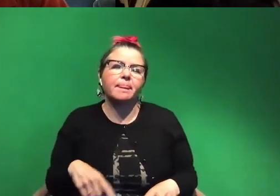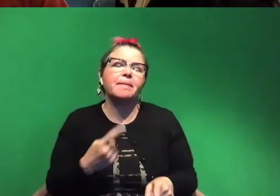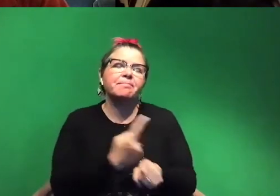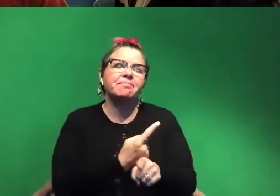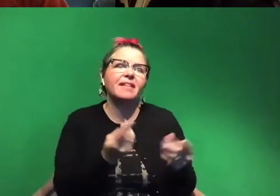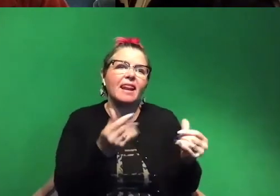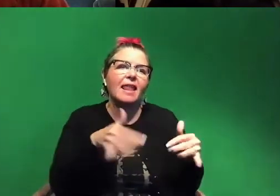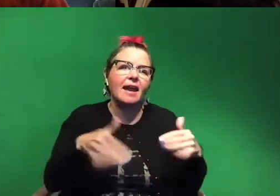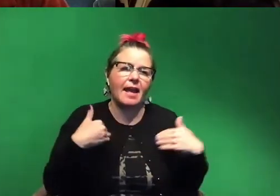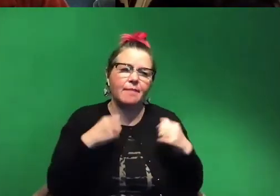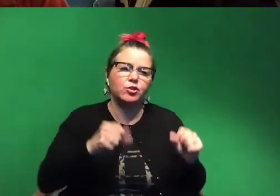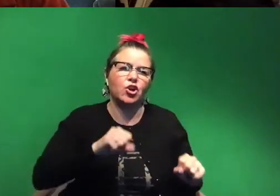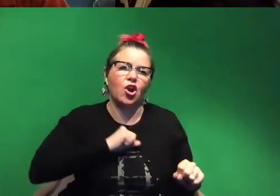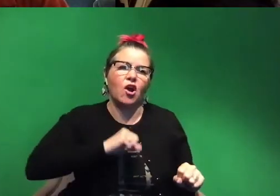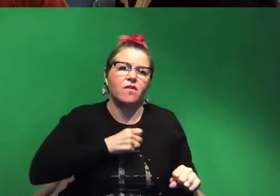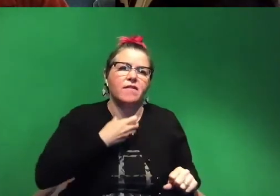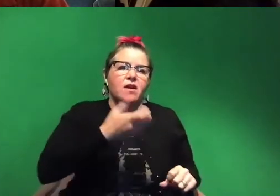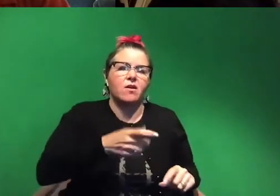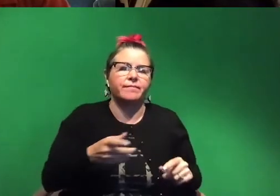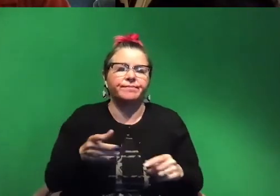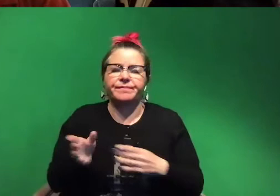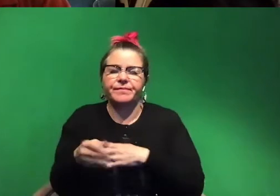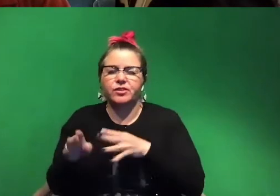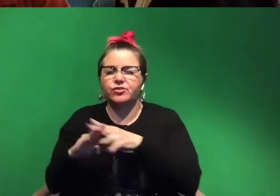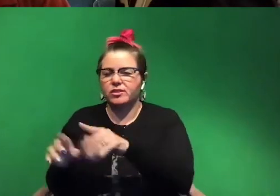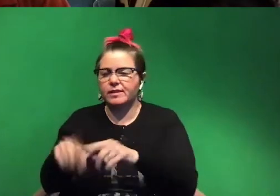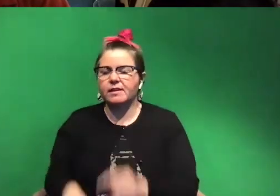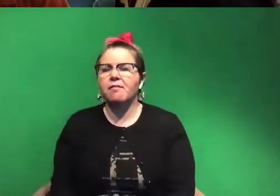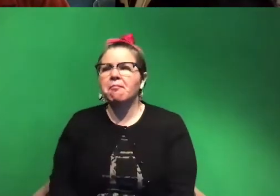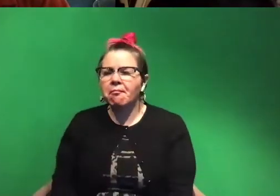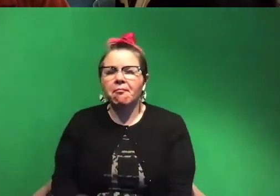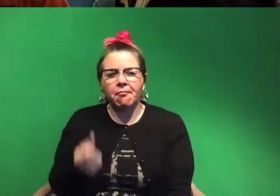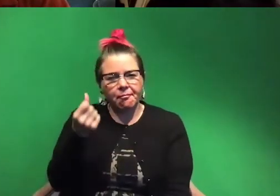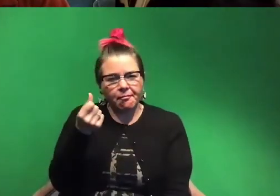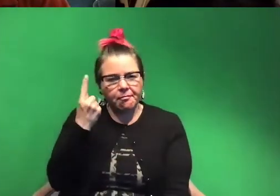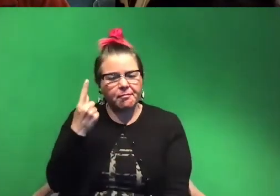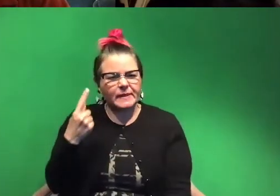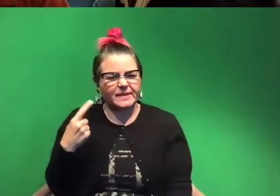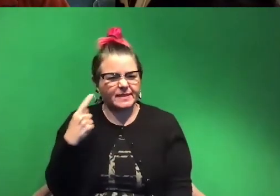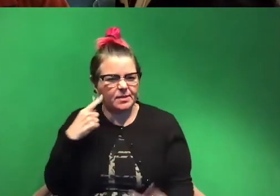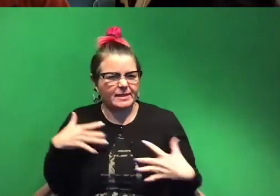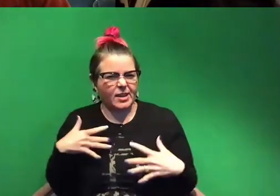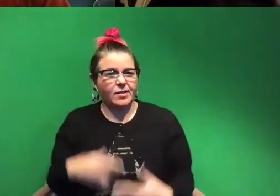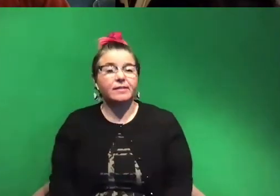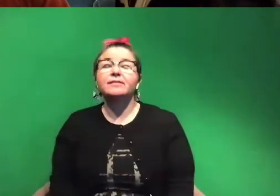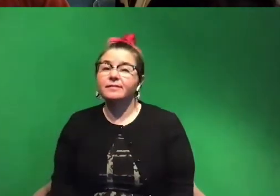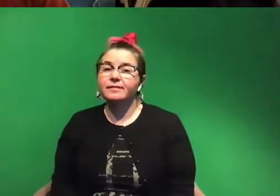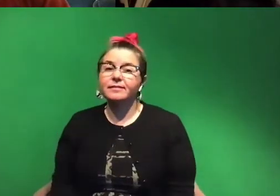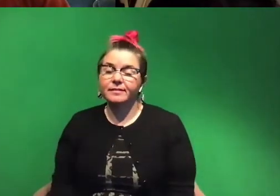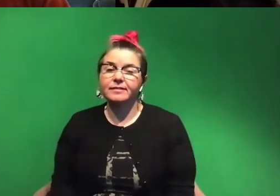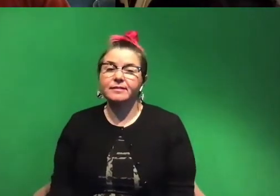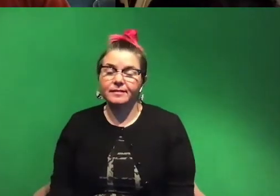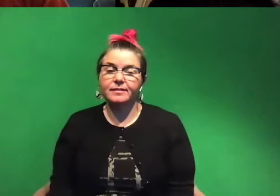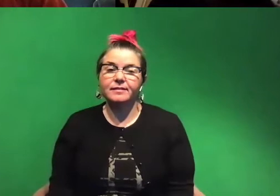land-dwelling animals would be able to. Gotcha. Yeah, it sounds scary. Yeah. So if you're a seal, you can slurp them